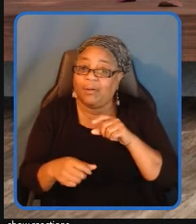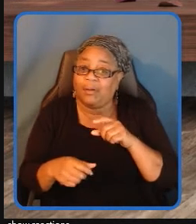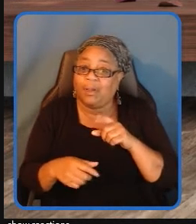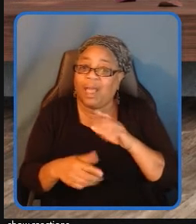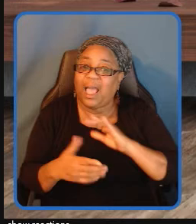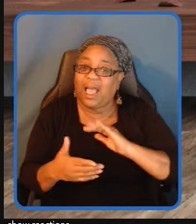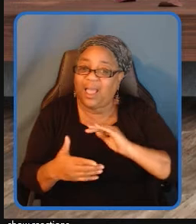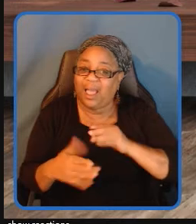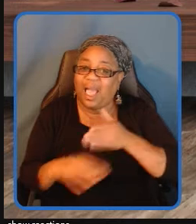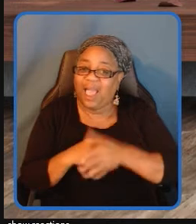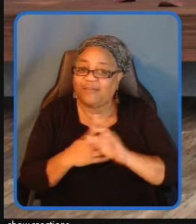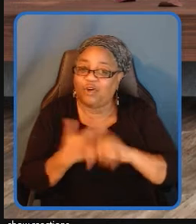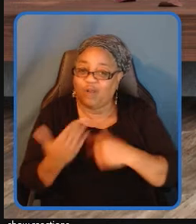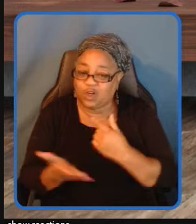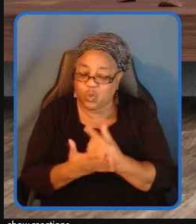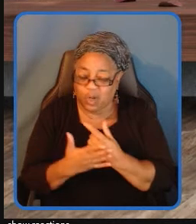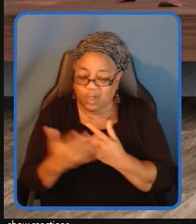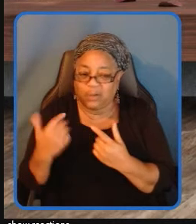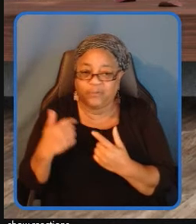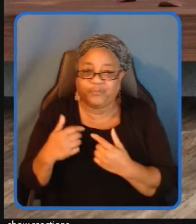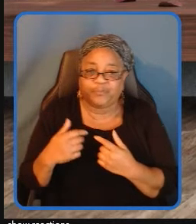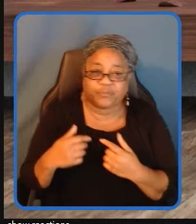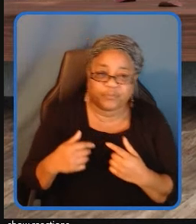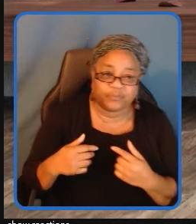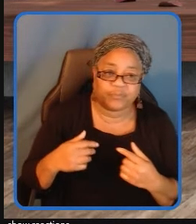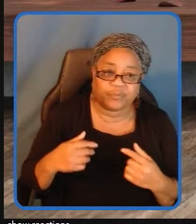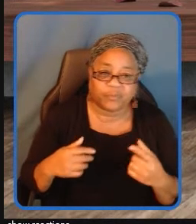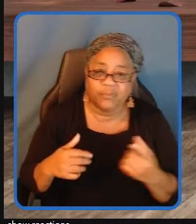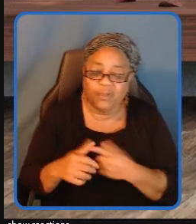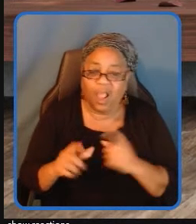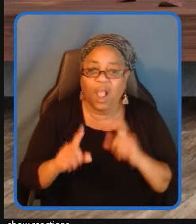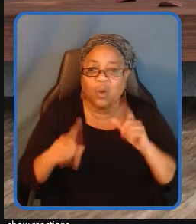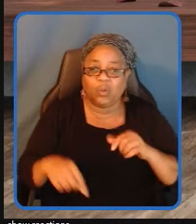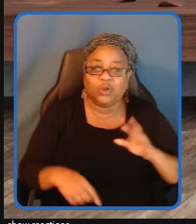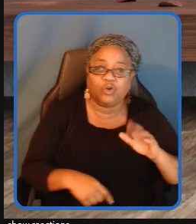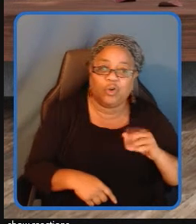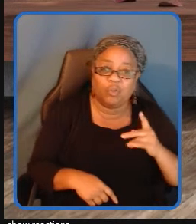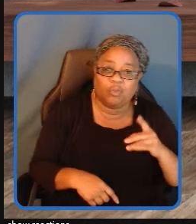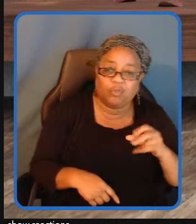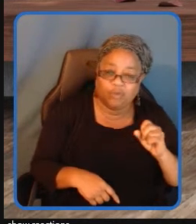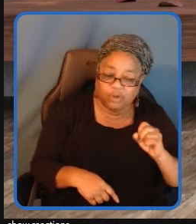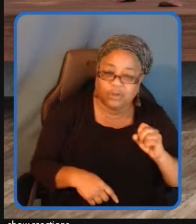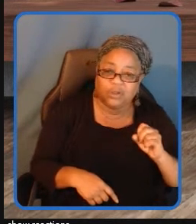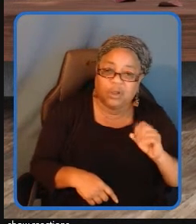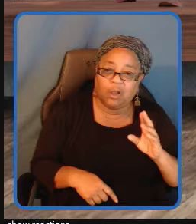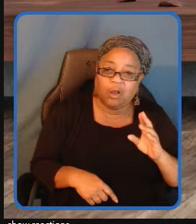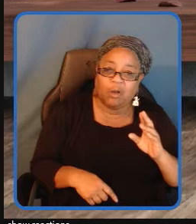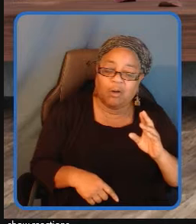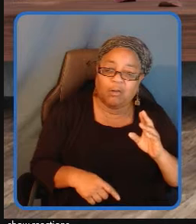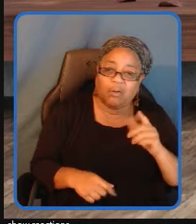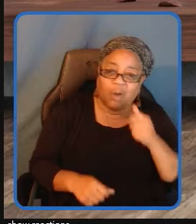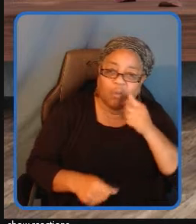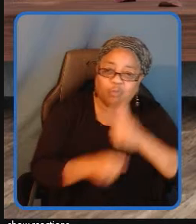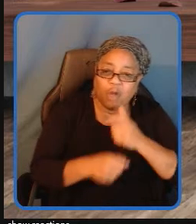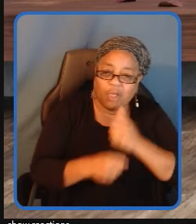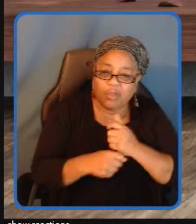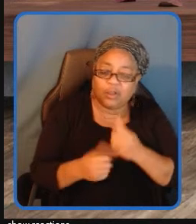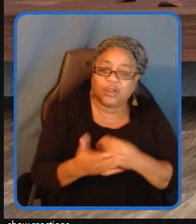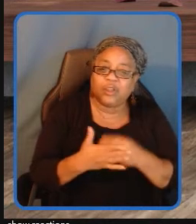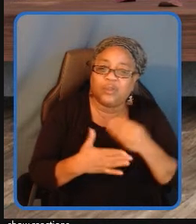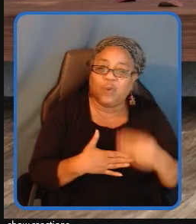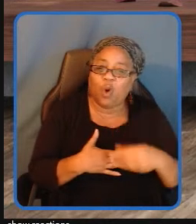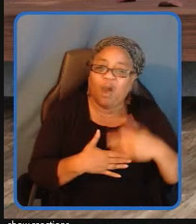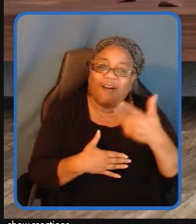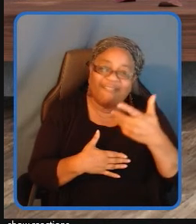my signing bonus that I got was actually I went out to Brooks Brothers and bought myself 5 business suits, gray, navy blue,